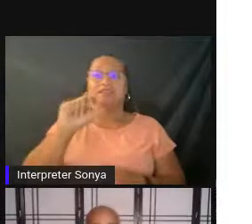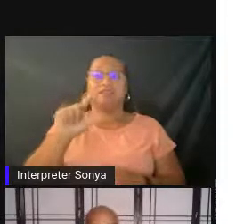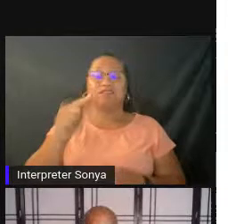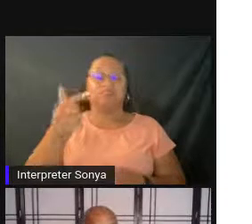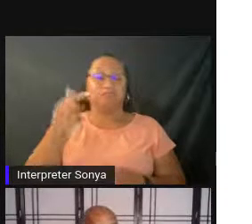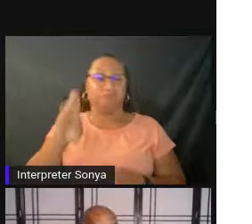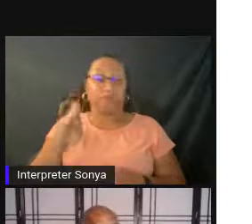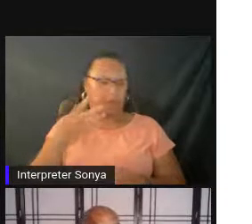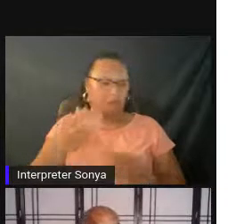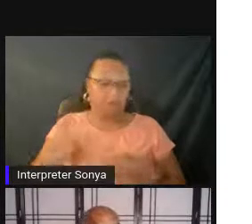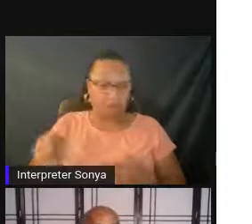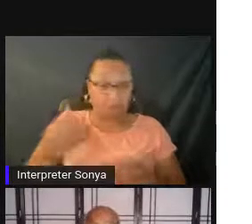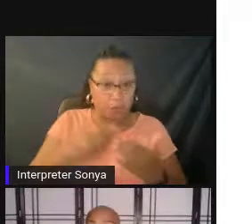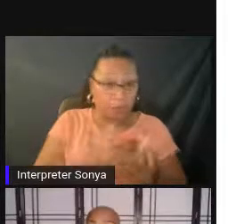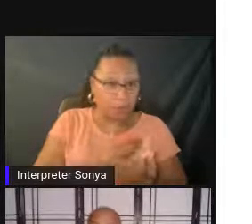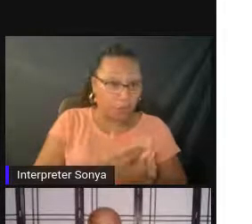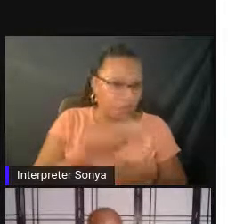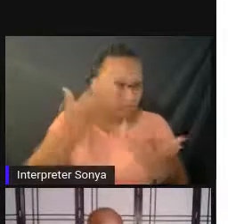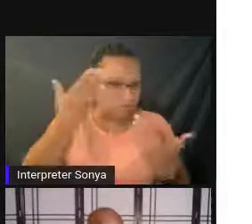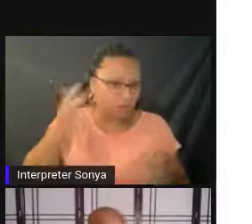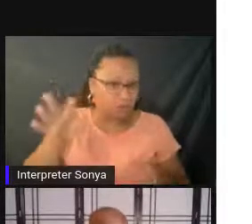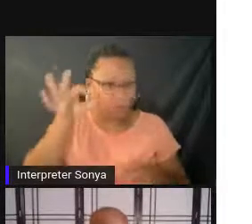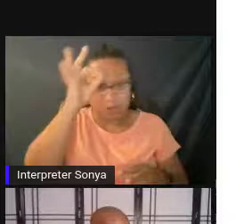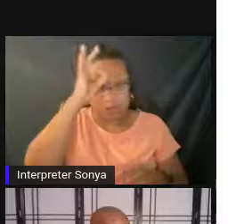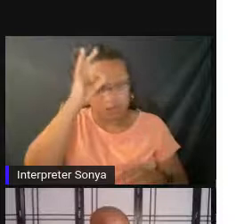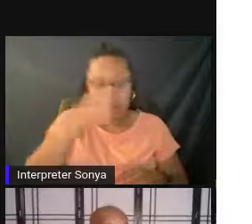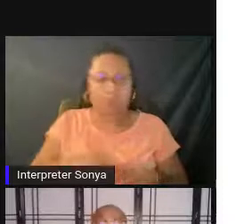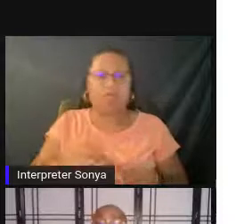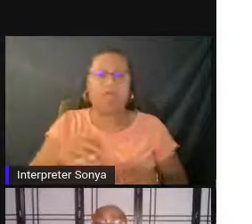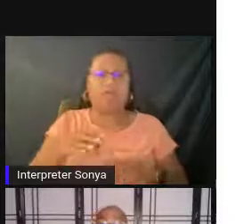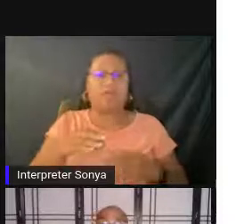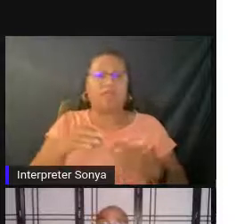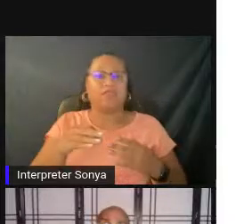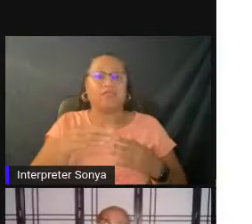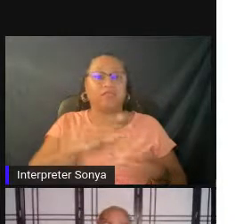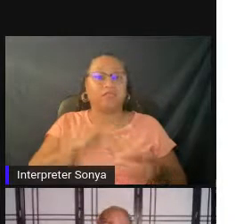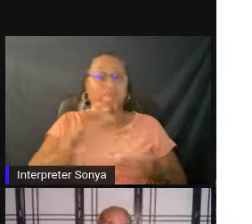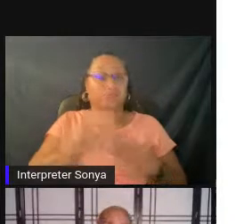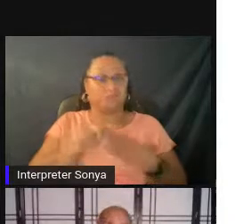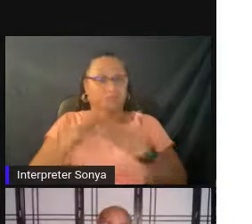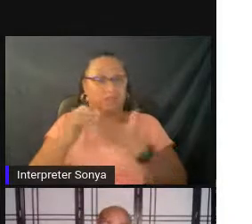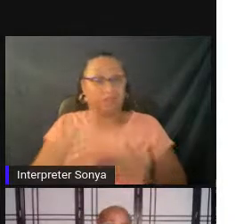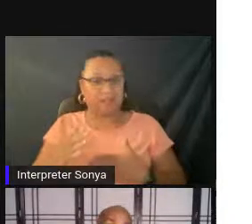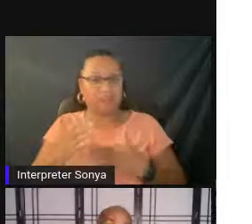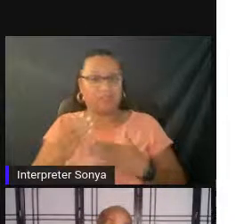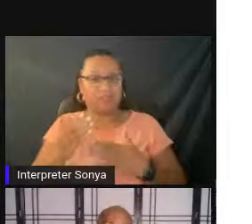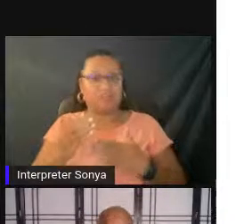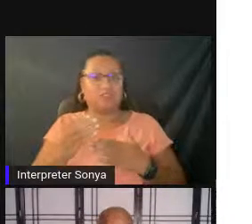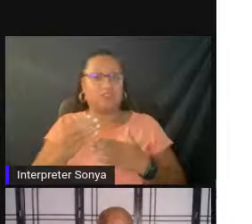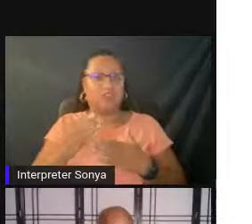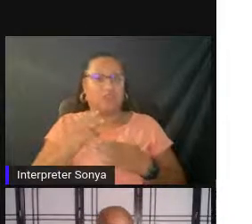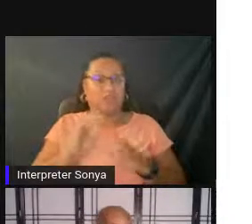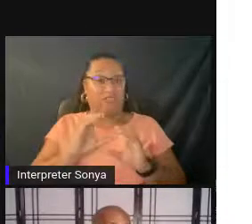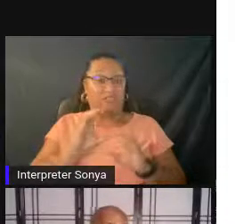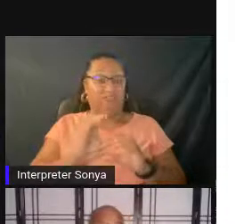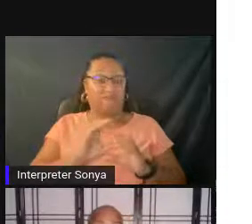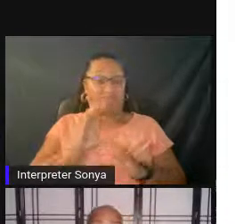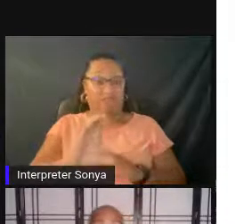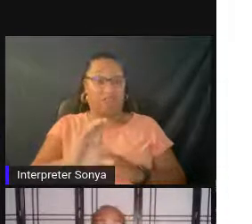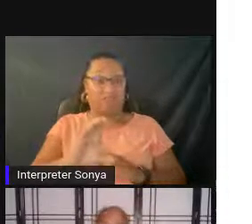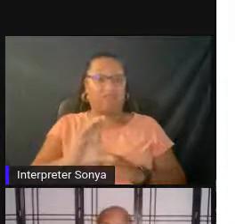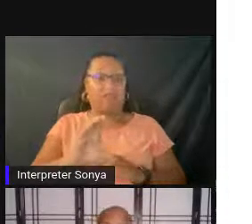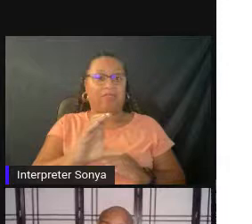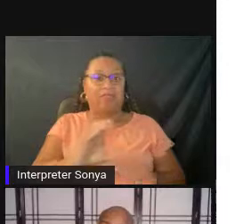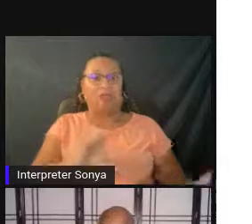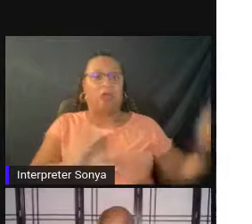know that the practitioners of distinction, on top of their regularly scheduled monthly tithes, have